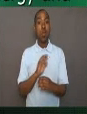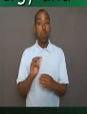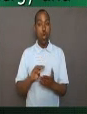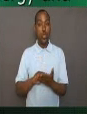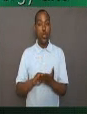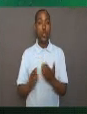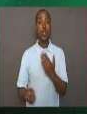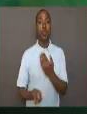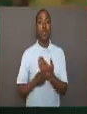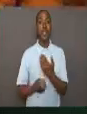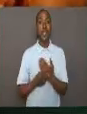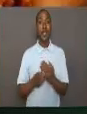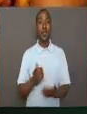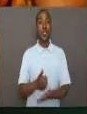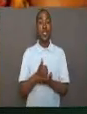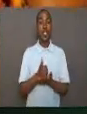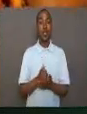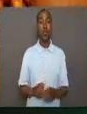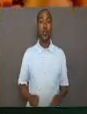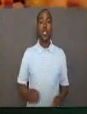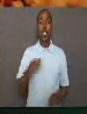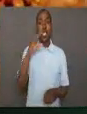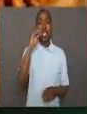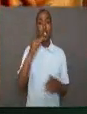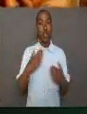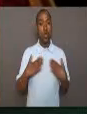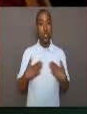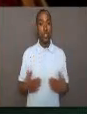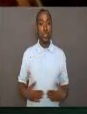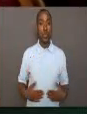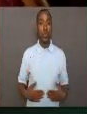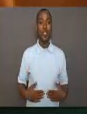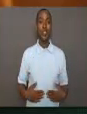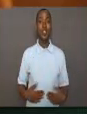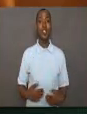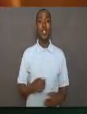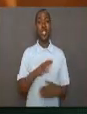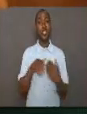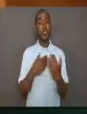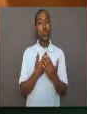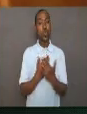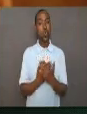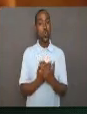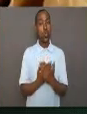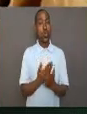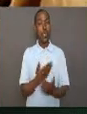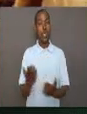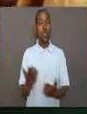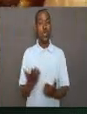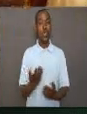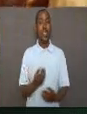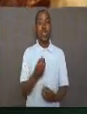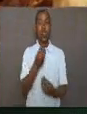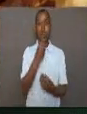molecule. The human body takes in these compounds by ingesting